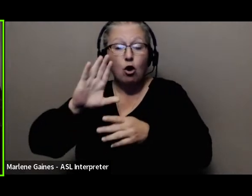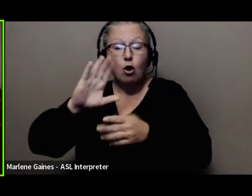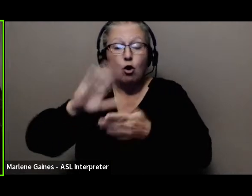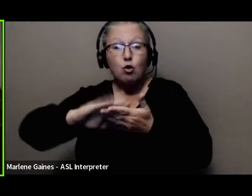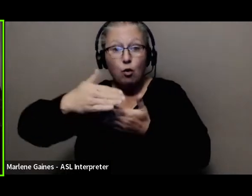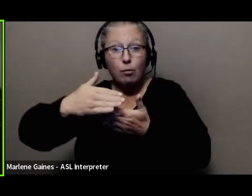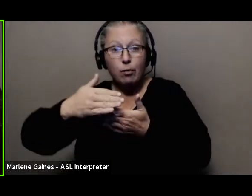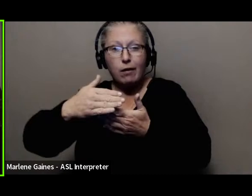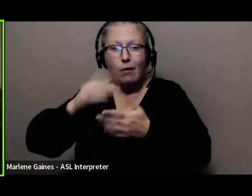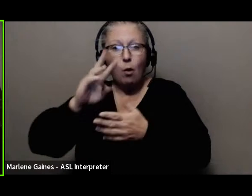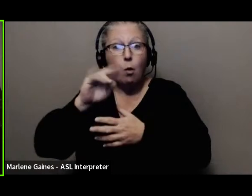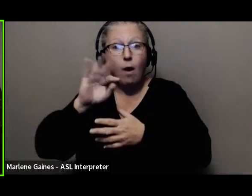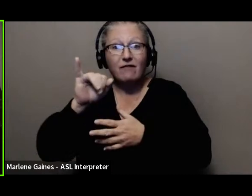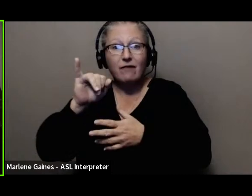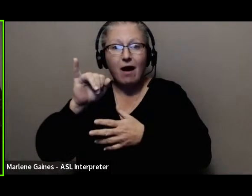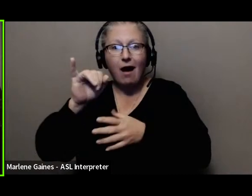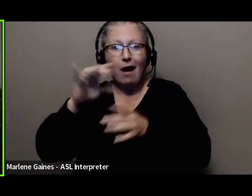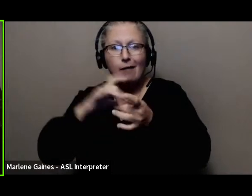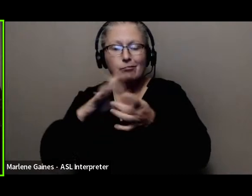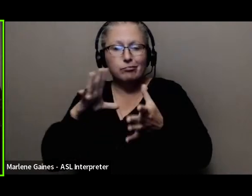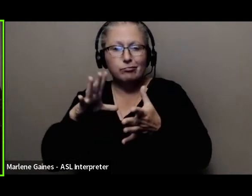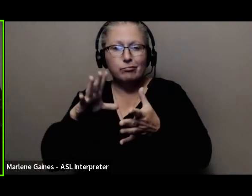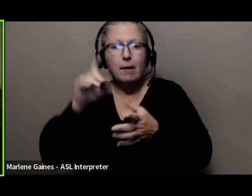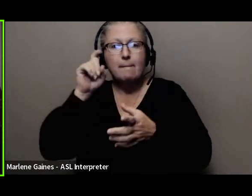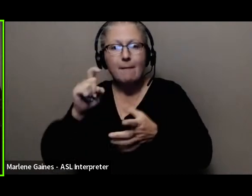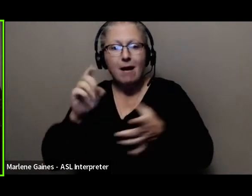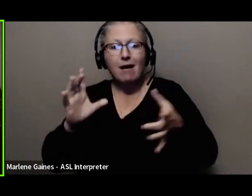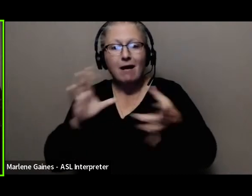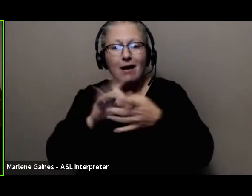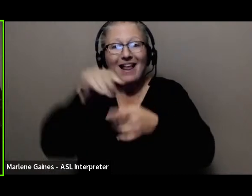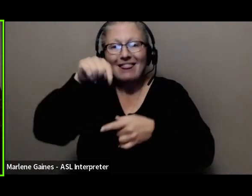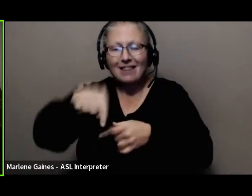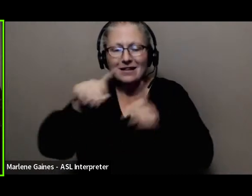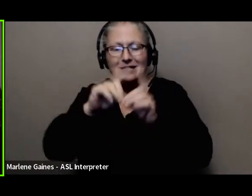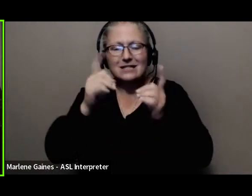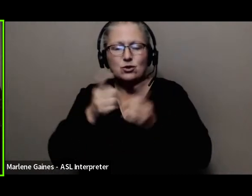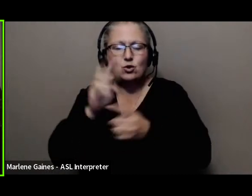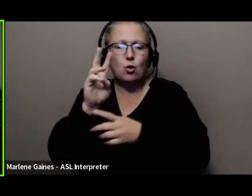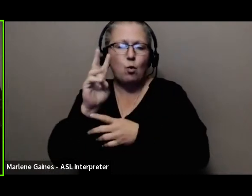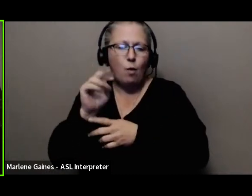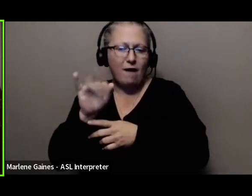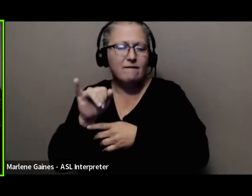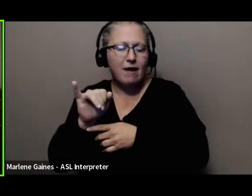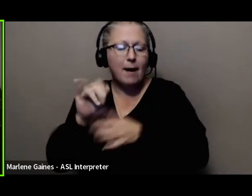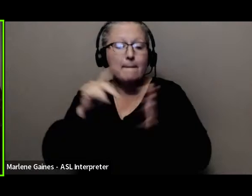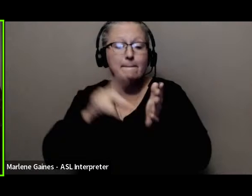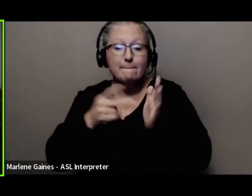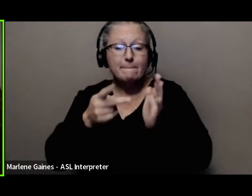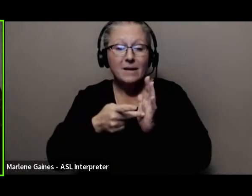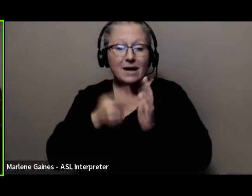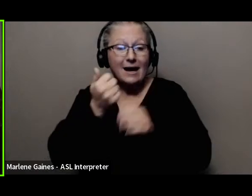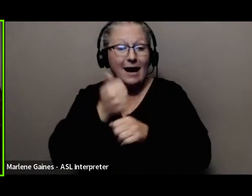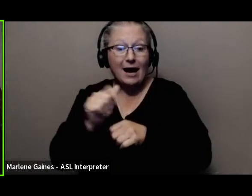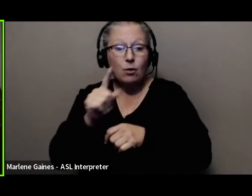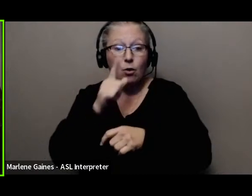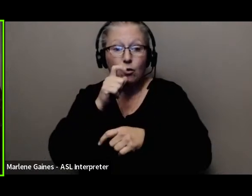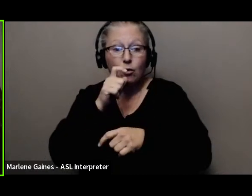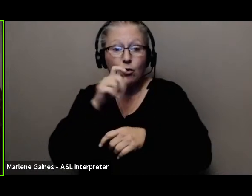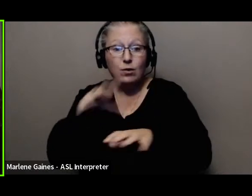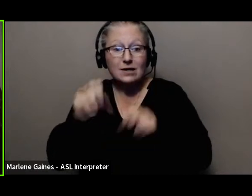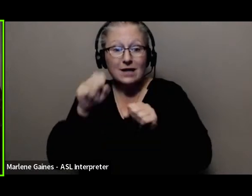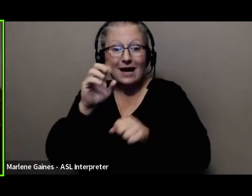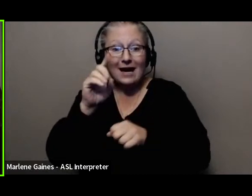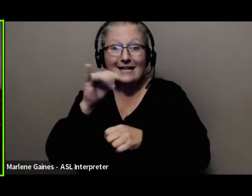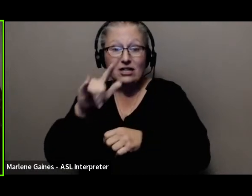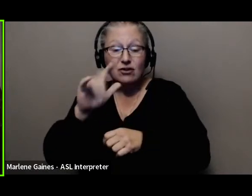Wi-Fi connection unless it's connected to this district's Wi-Fi. So that means that anyone taking the digital